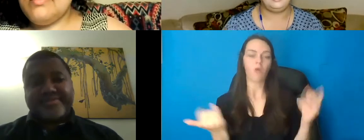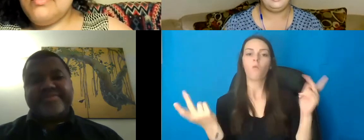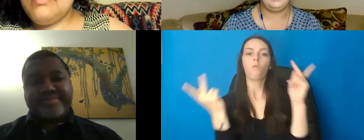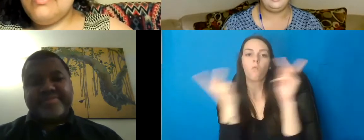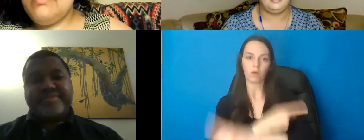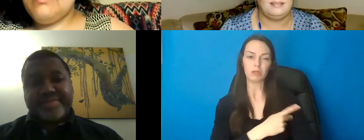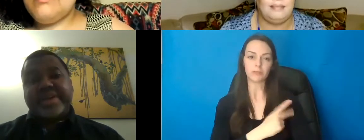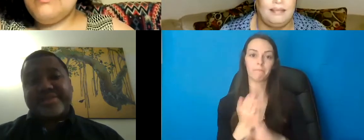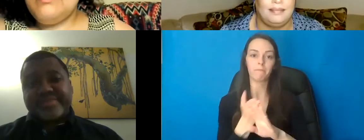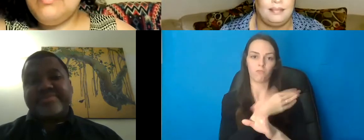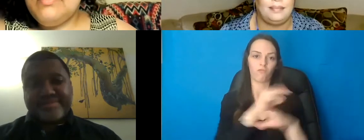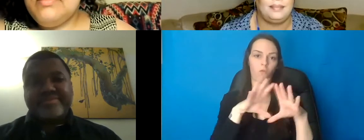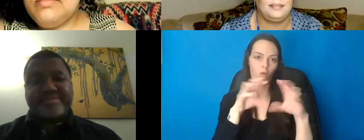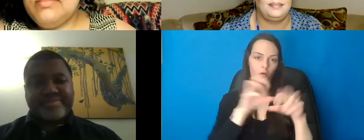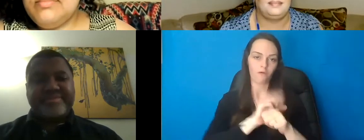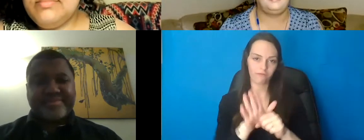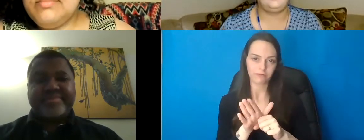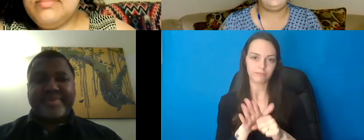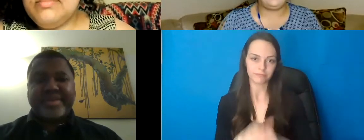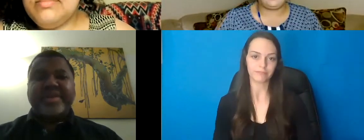Yes. Yes.